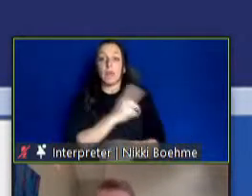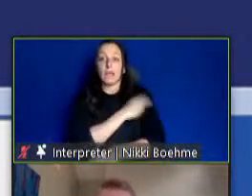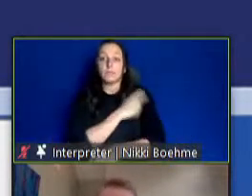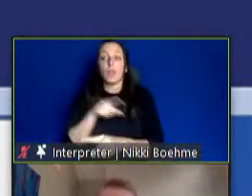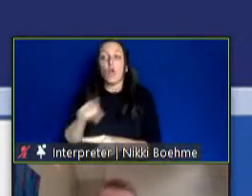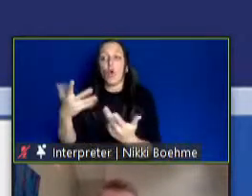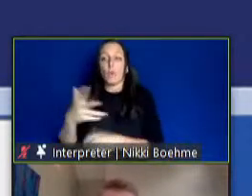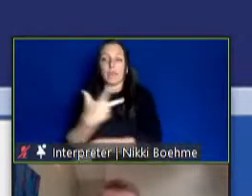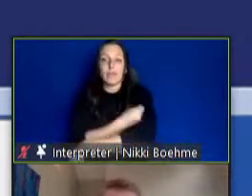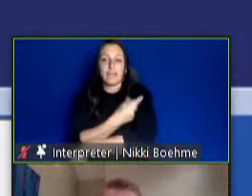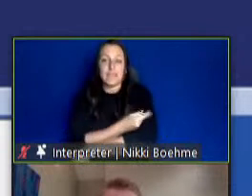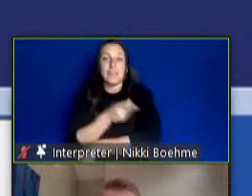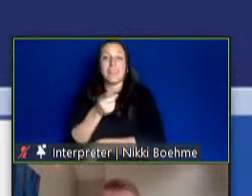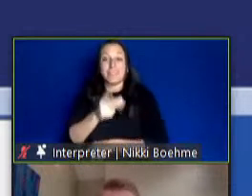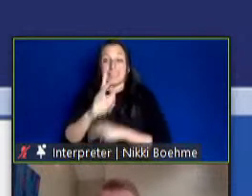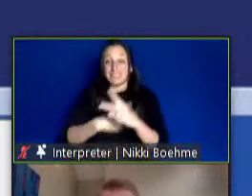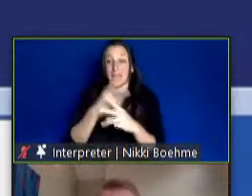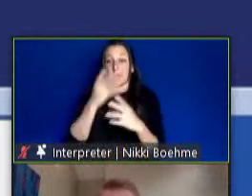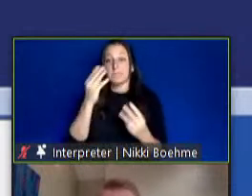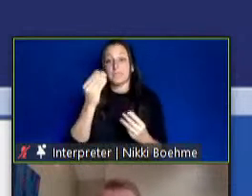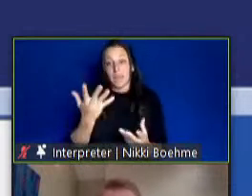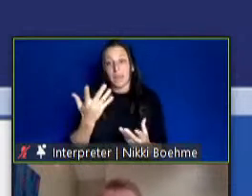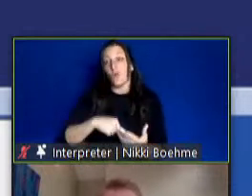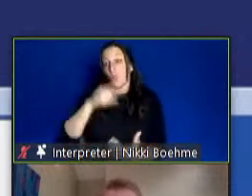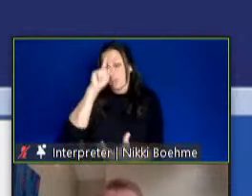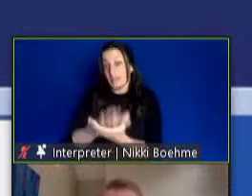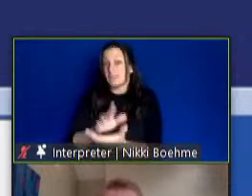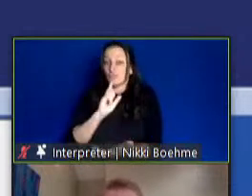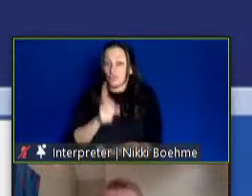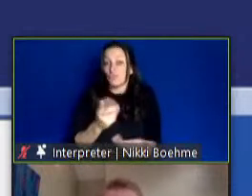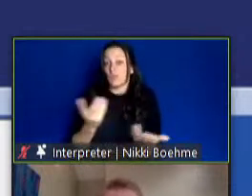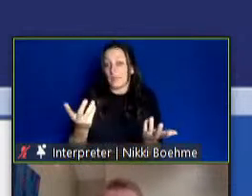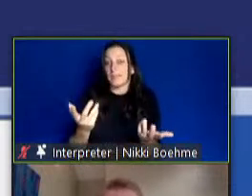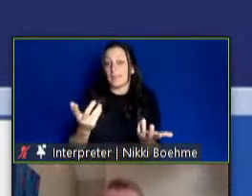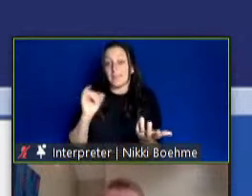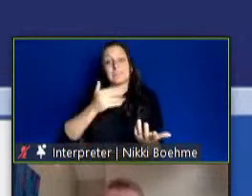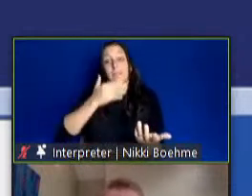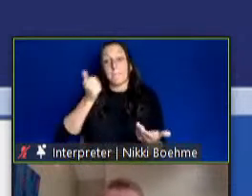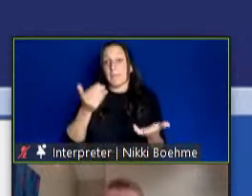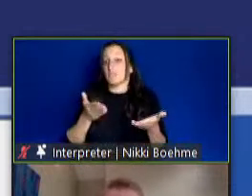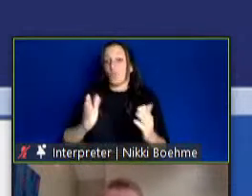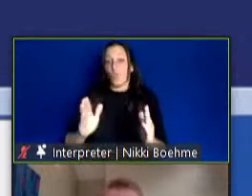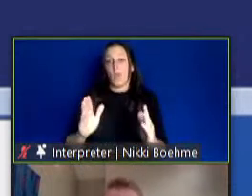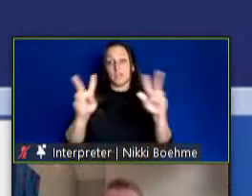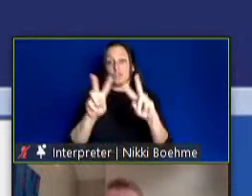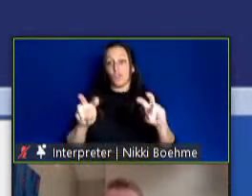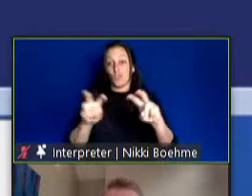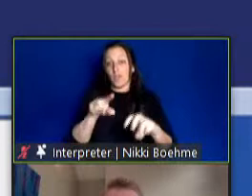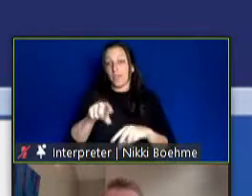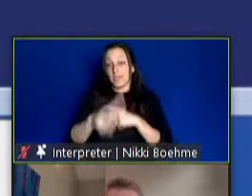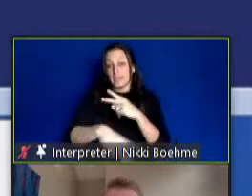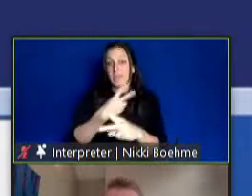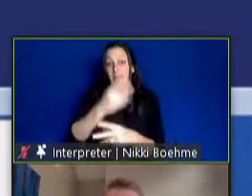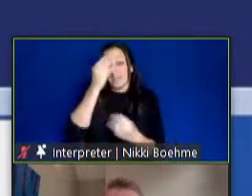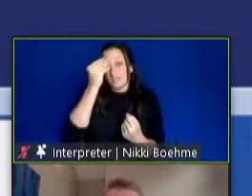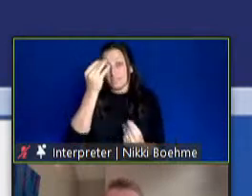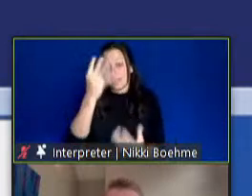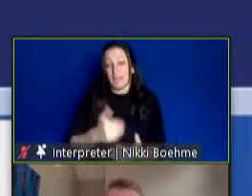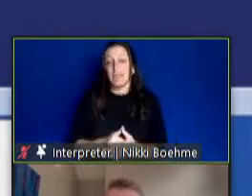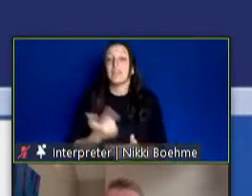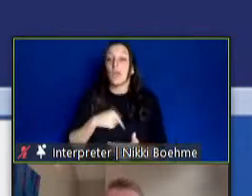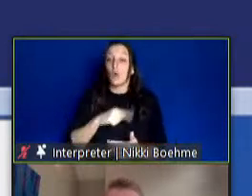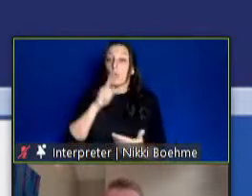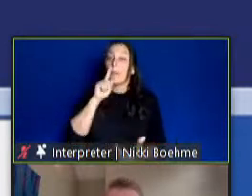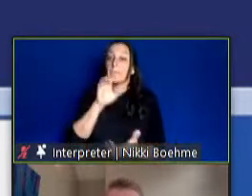this rate type data, we believe, is really probably the best way to look at this data right now. We believe that we're seeing